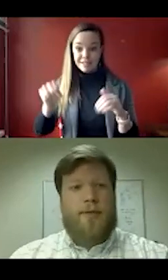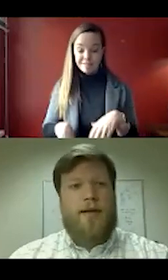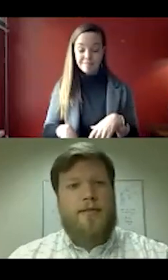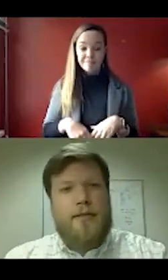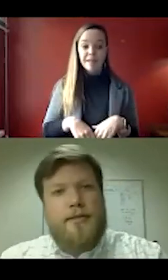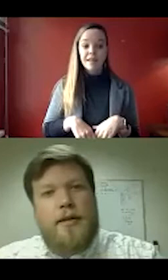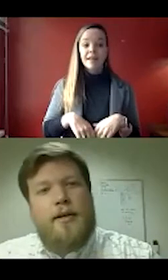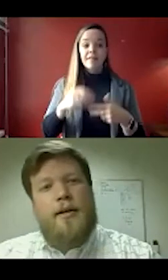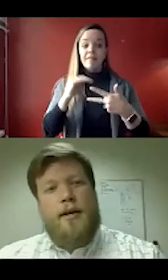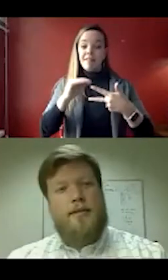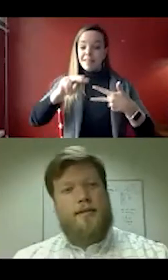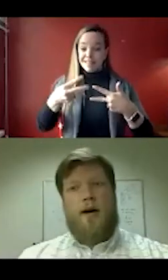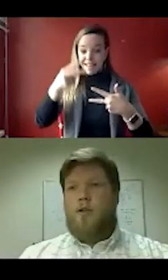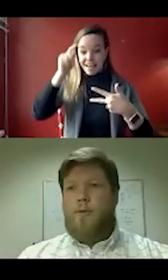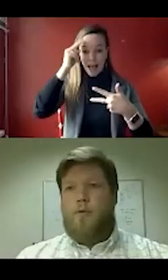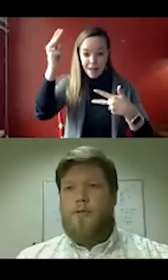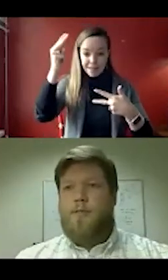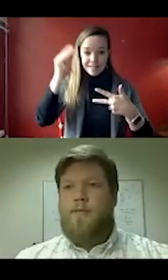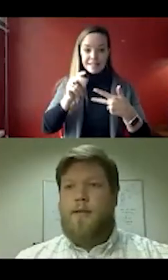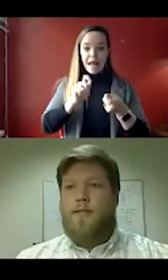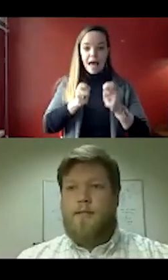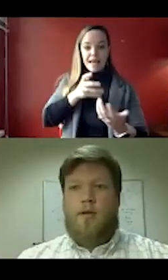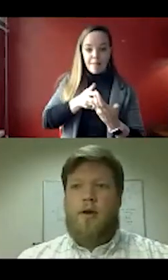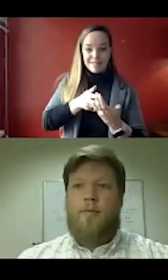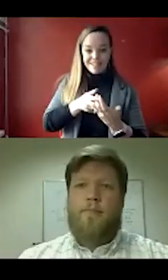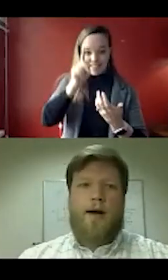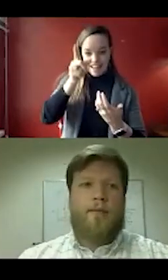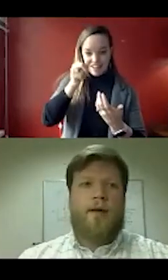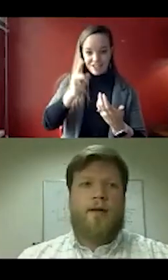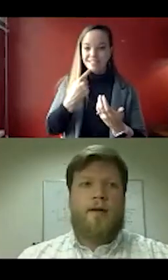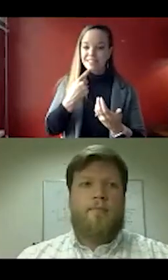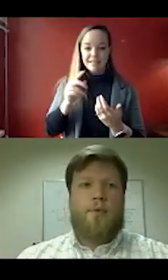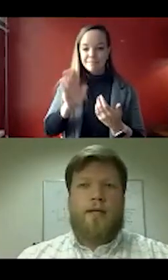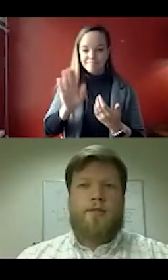intelligence hypothesis is a little bit more specific and says, no.